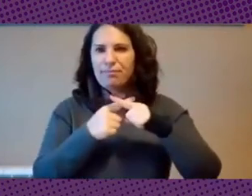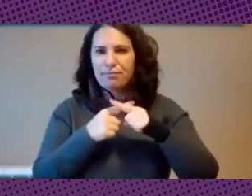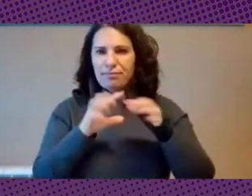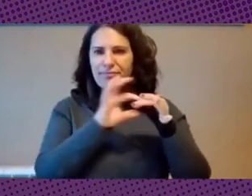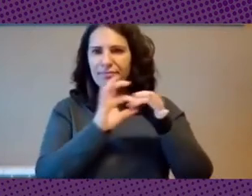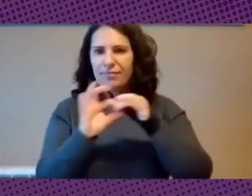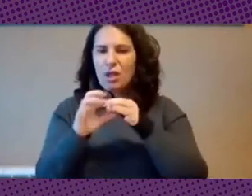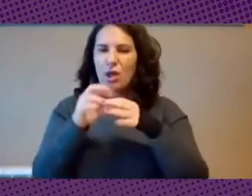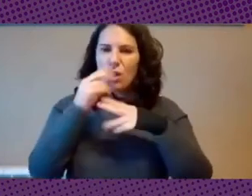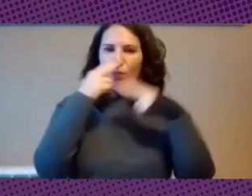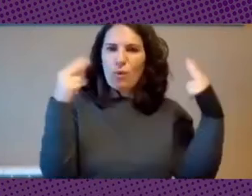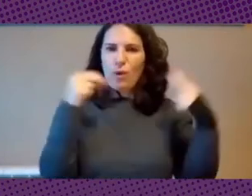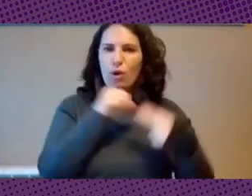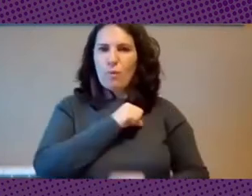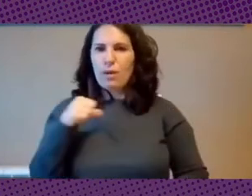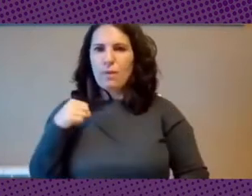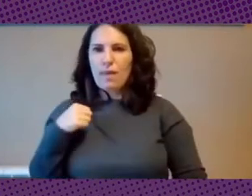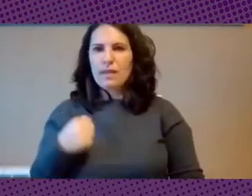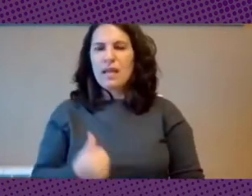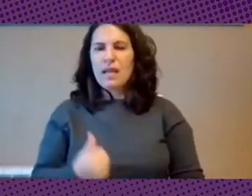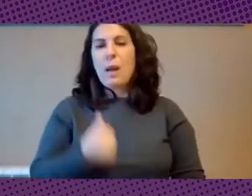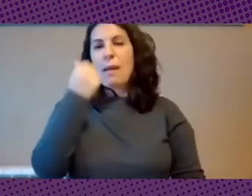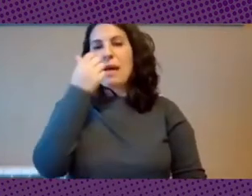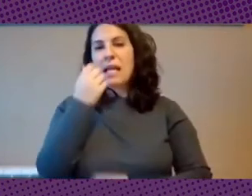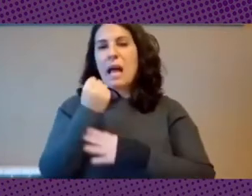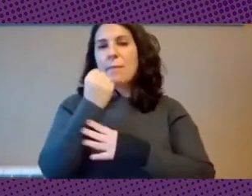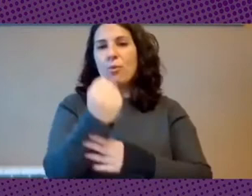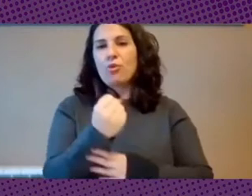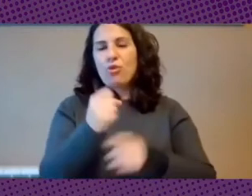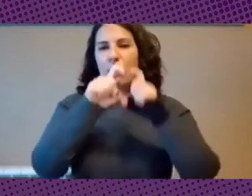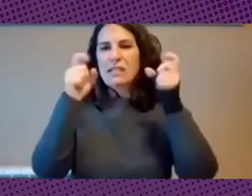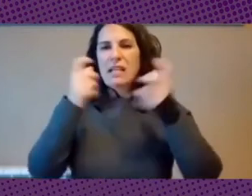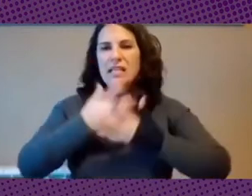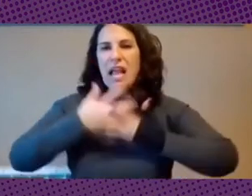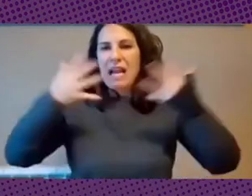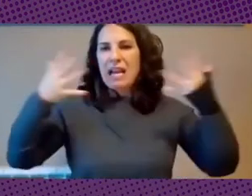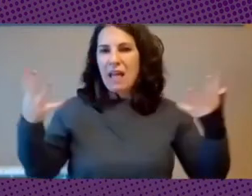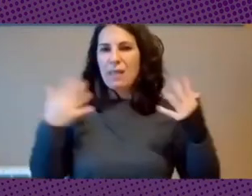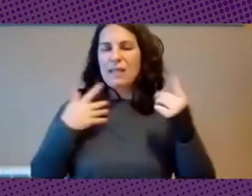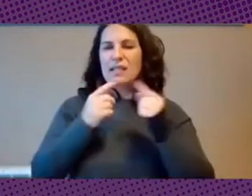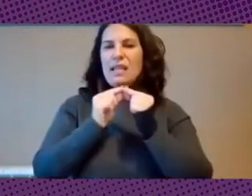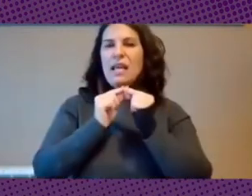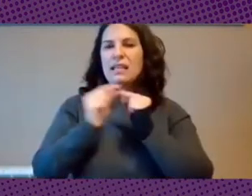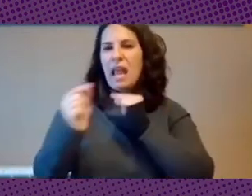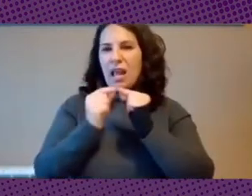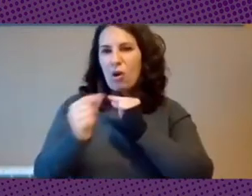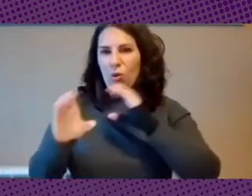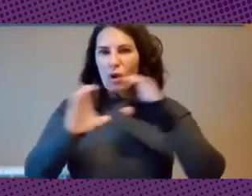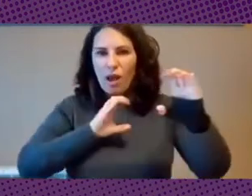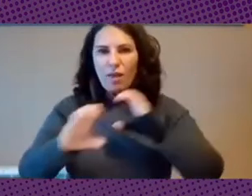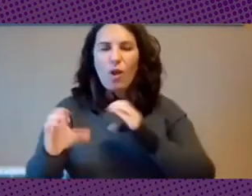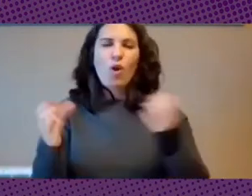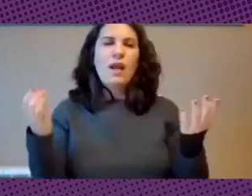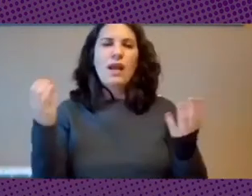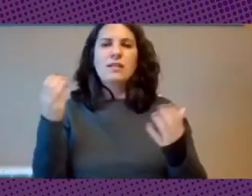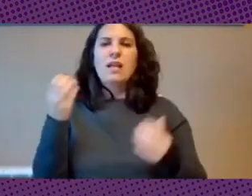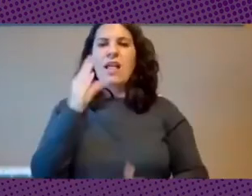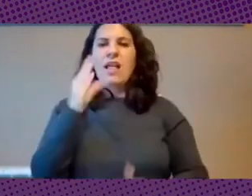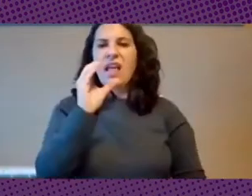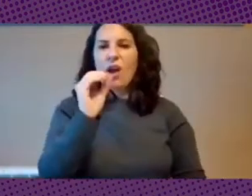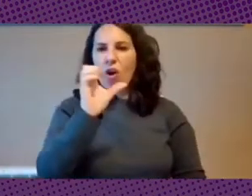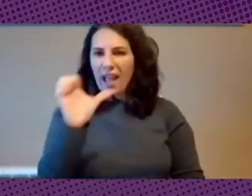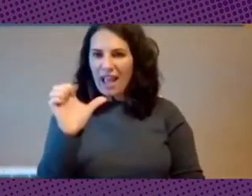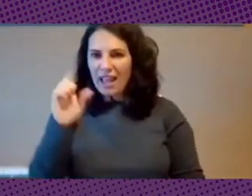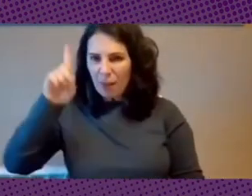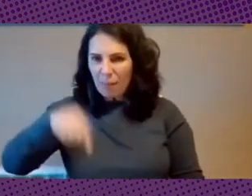financial capitals. We've seen the business enterprises like COE. We've seen a lot of